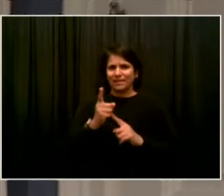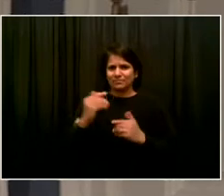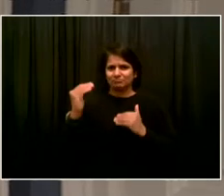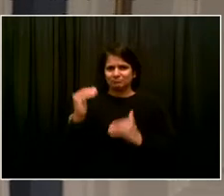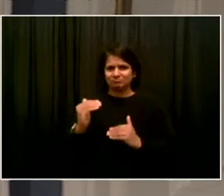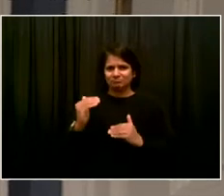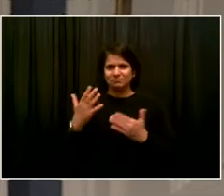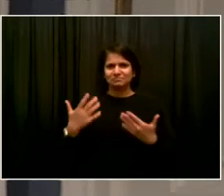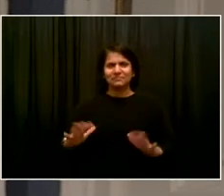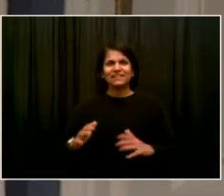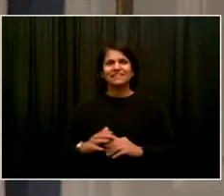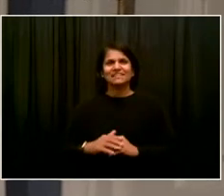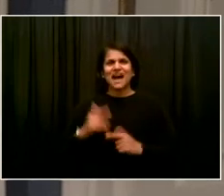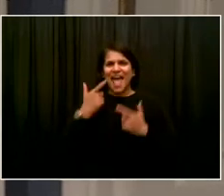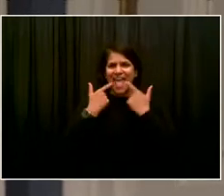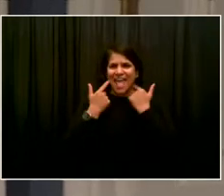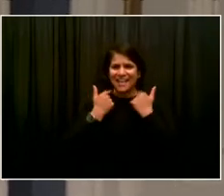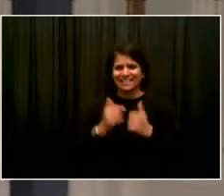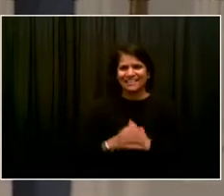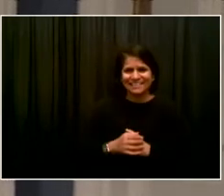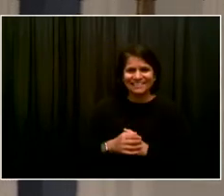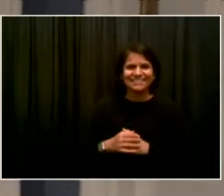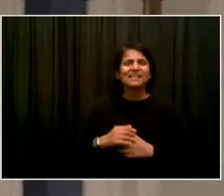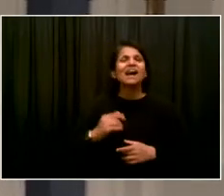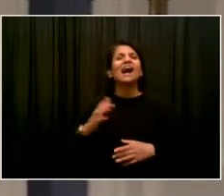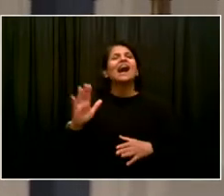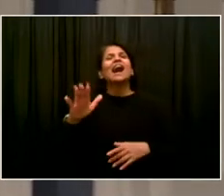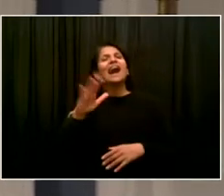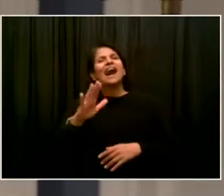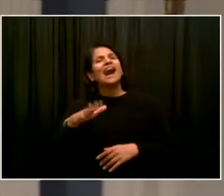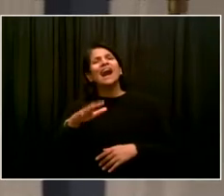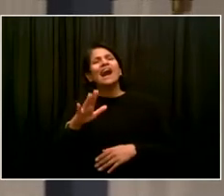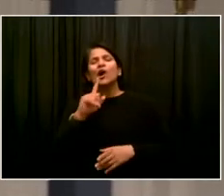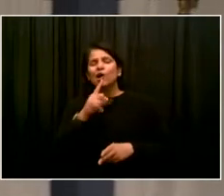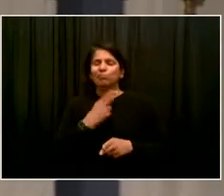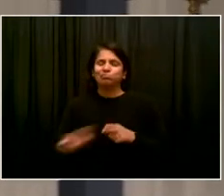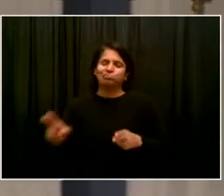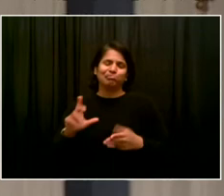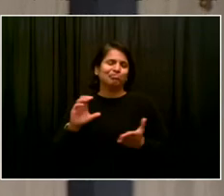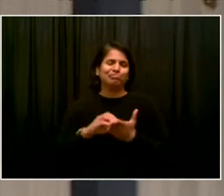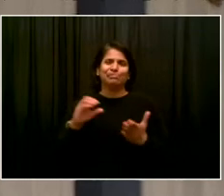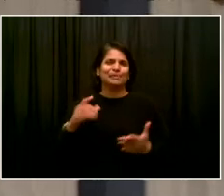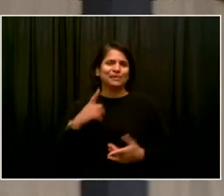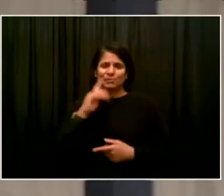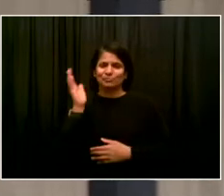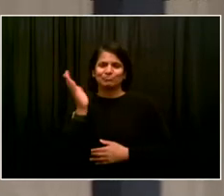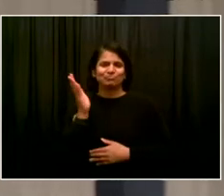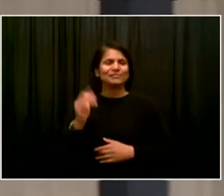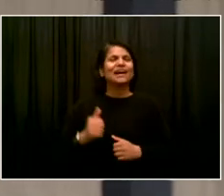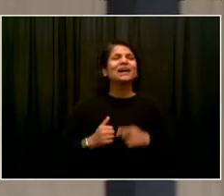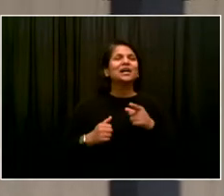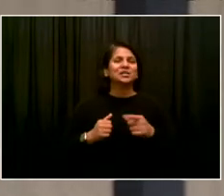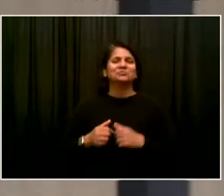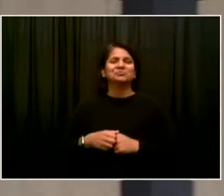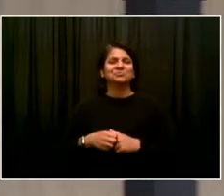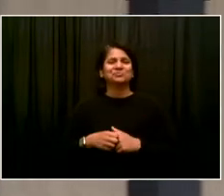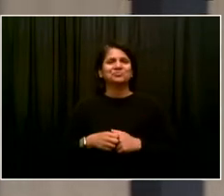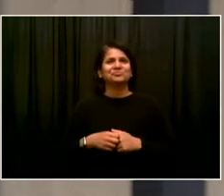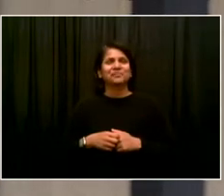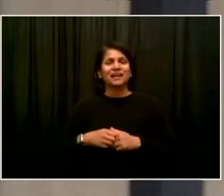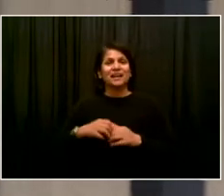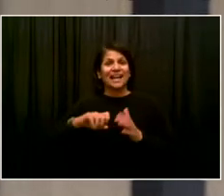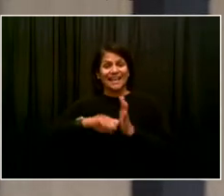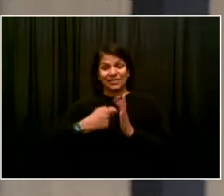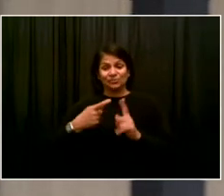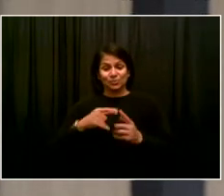No, but I just want to say this is such an honor to be here with you today and to receive this, to